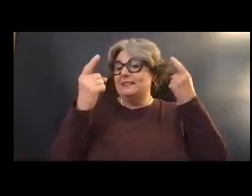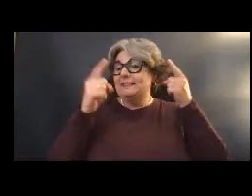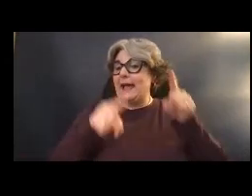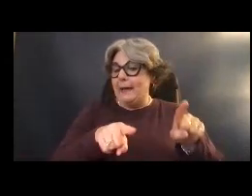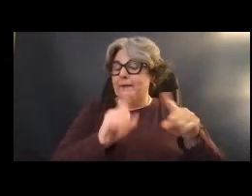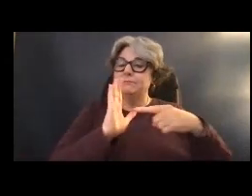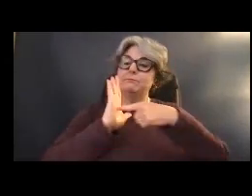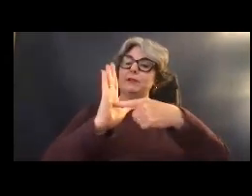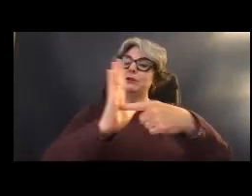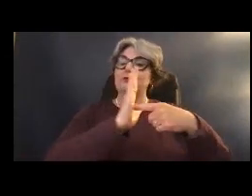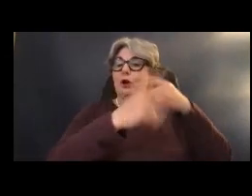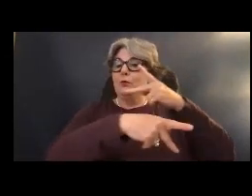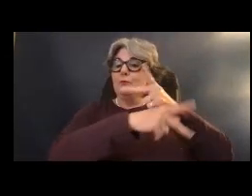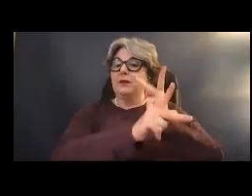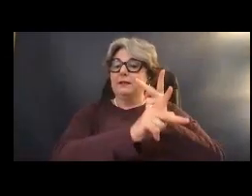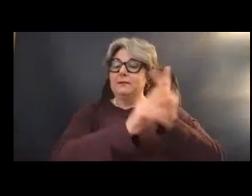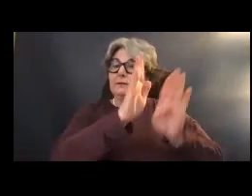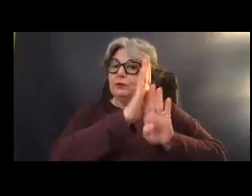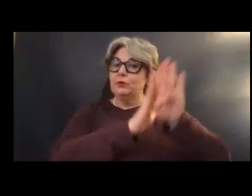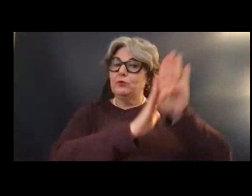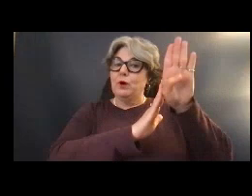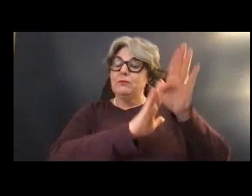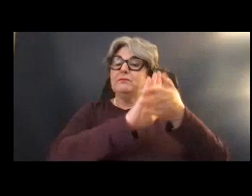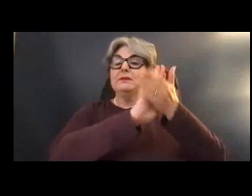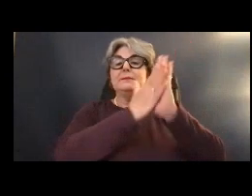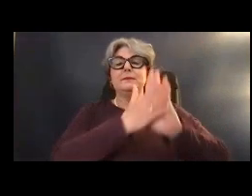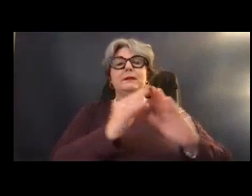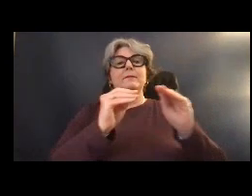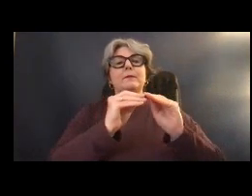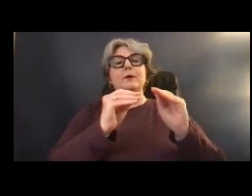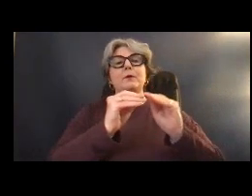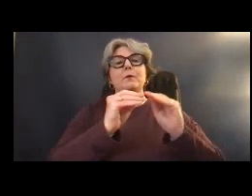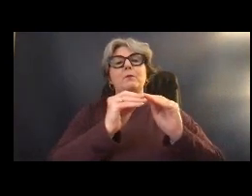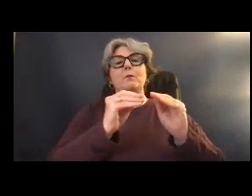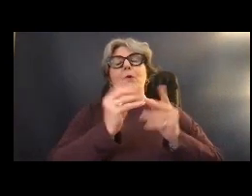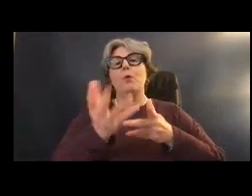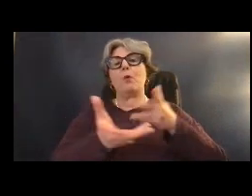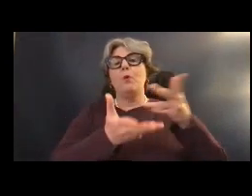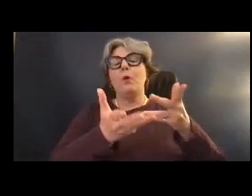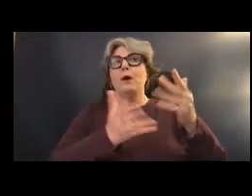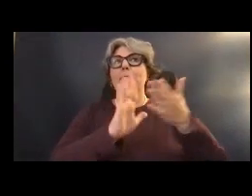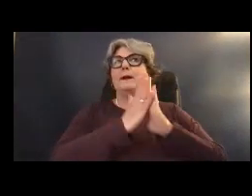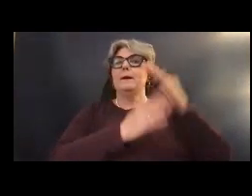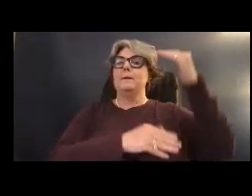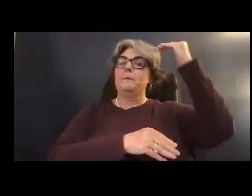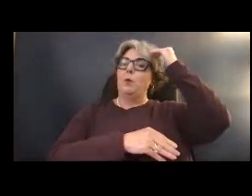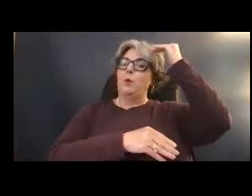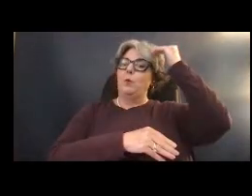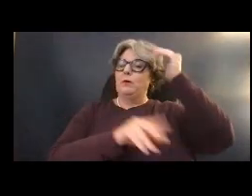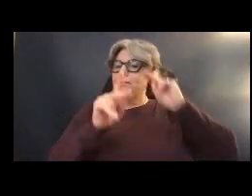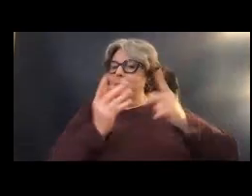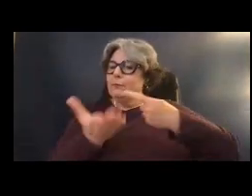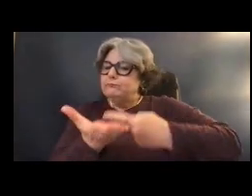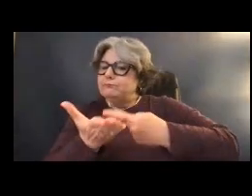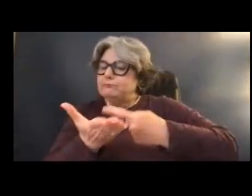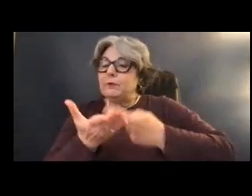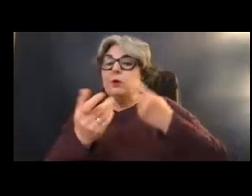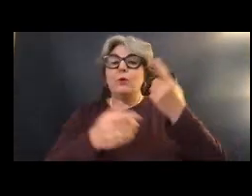reflect how productivity growth is becoming more in the awareness and conversations. Is last